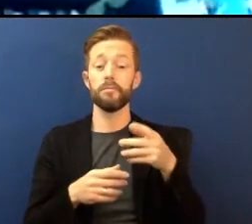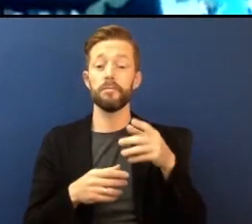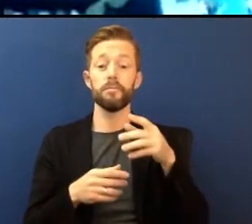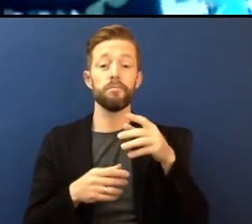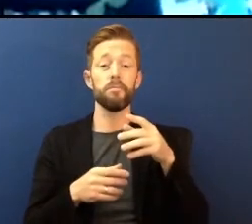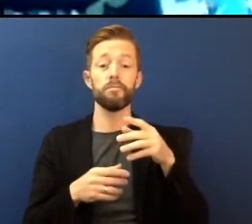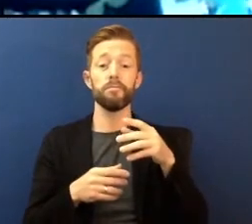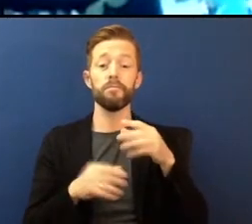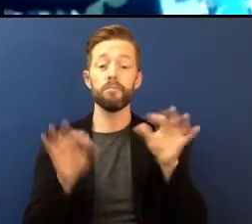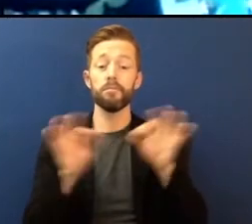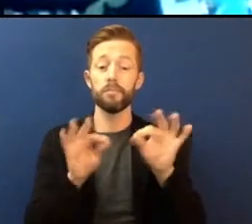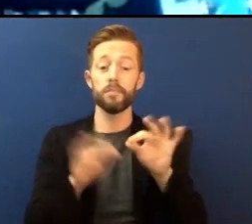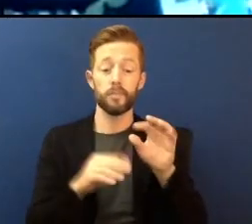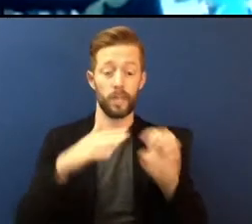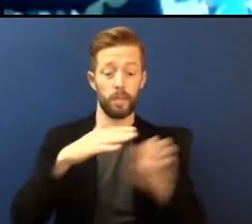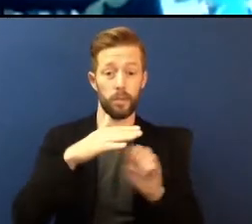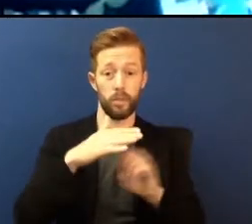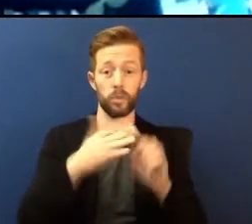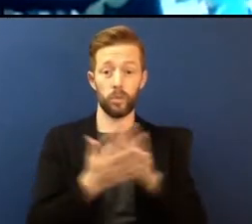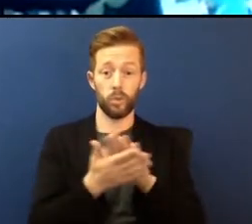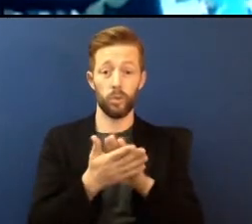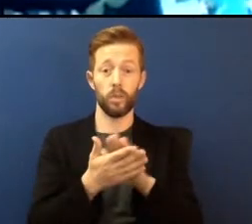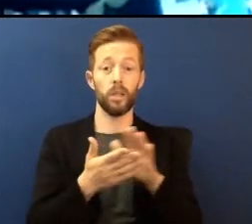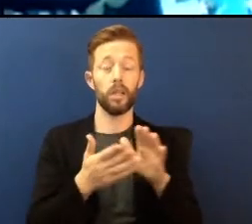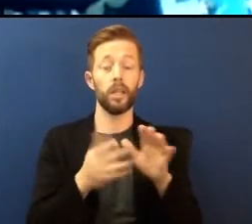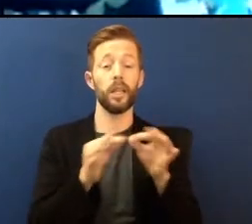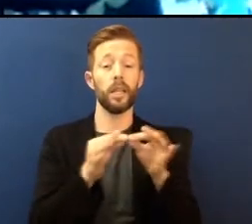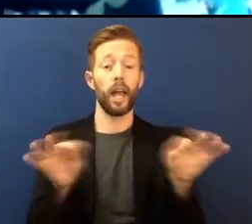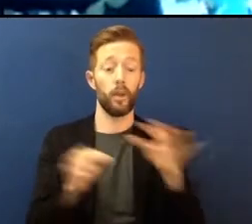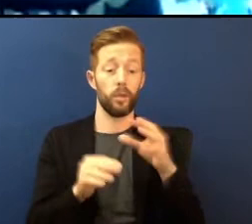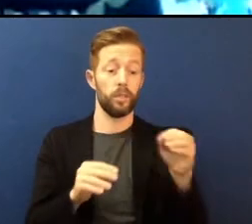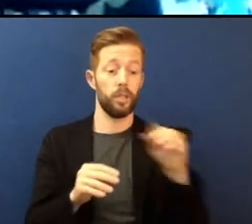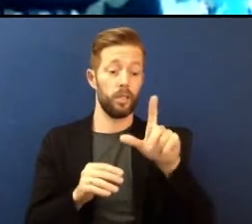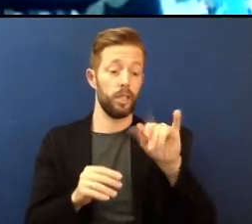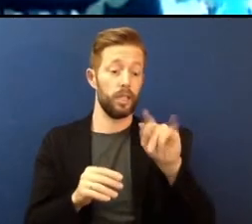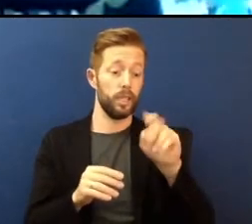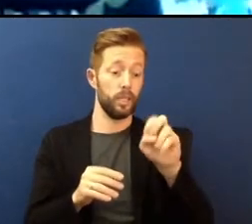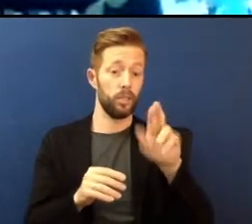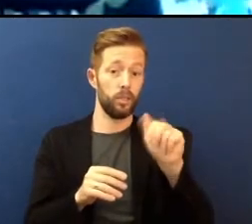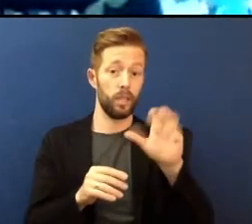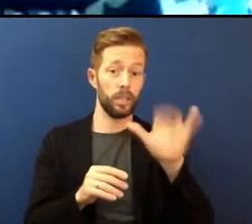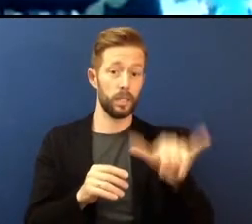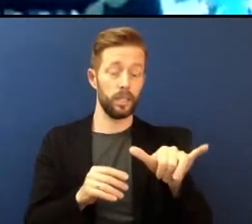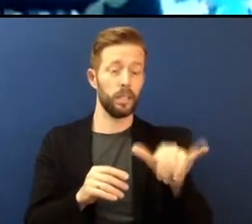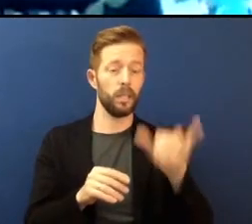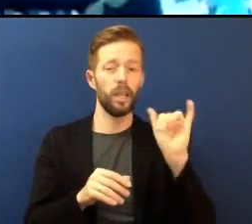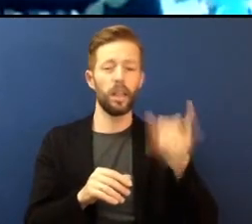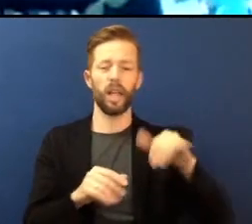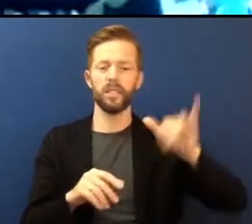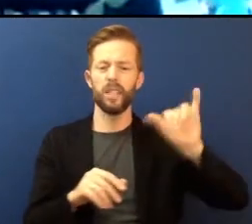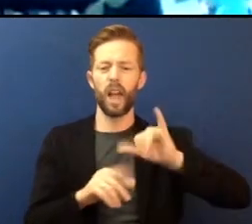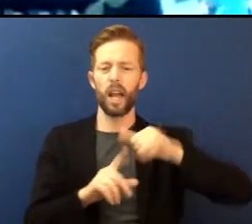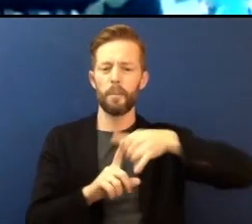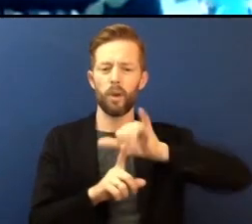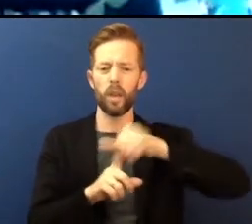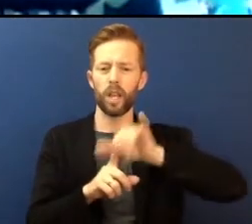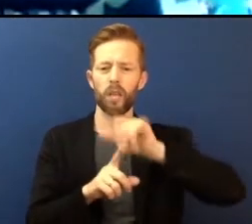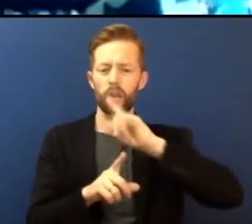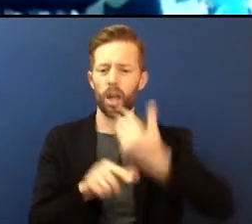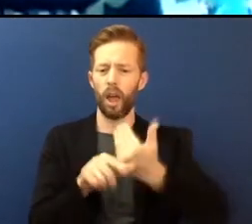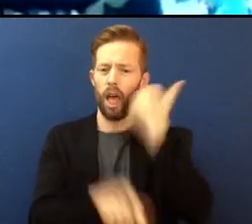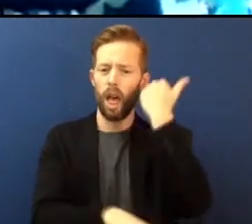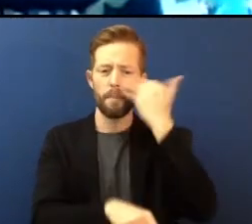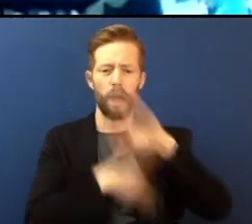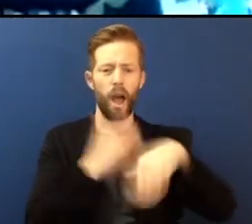when you get into elementary school, language and literacy in some sense is like the curriculum bully, and that it takes up really all